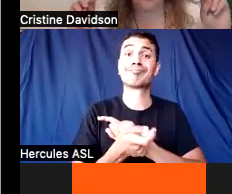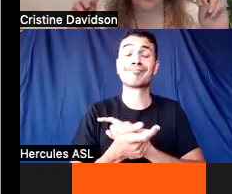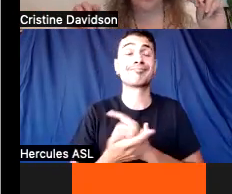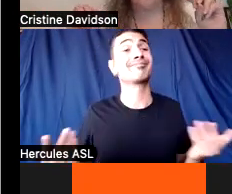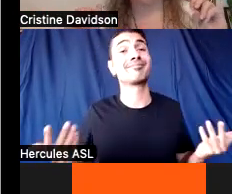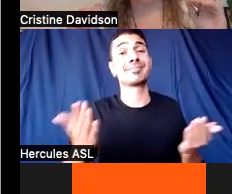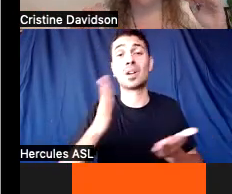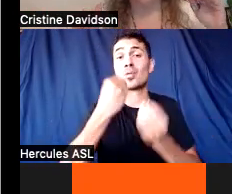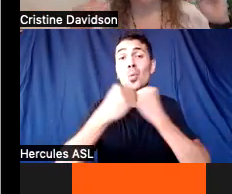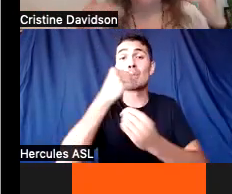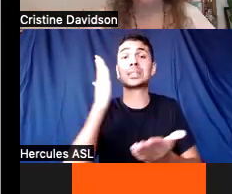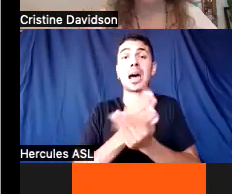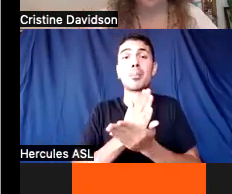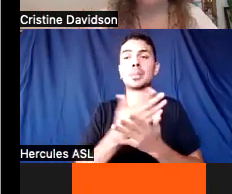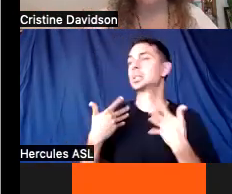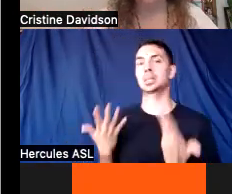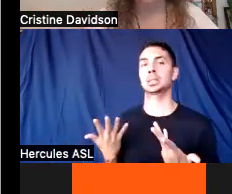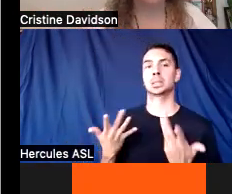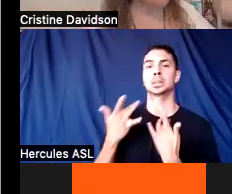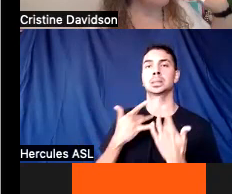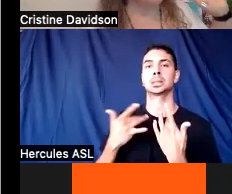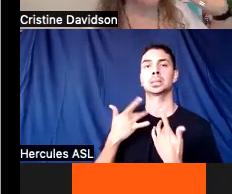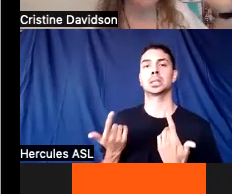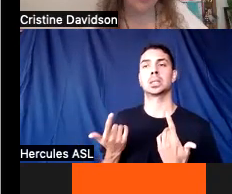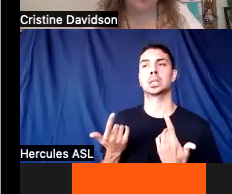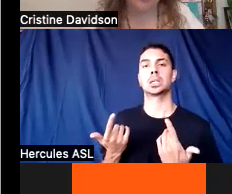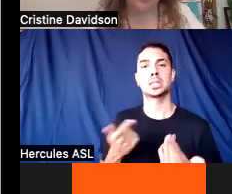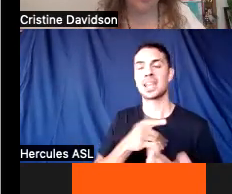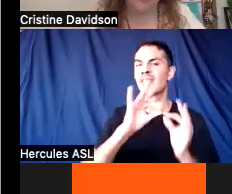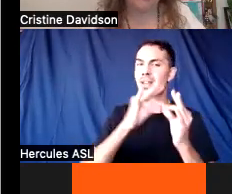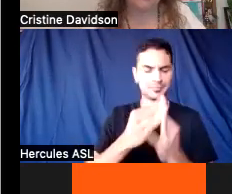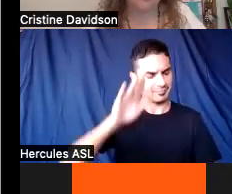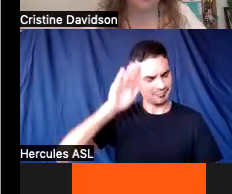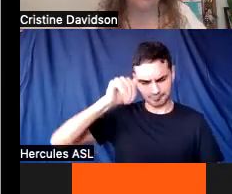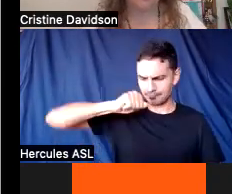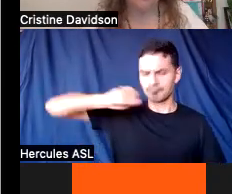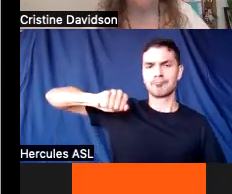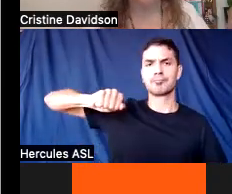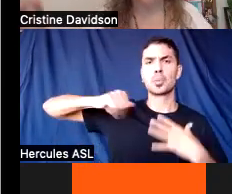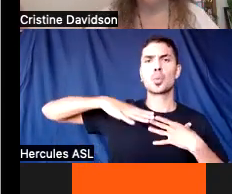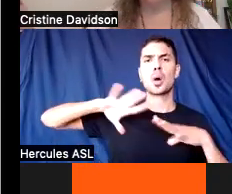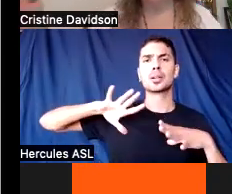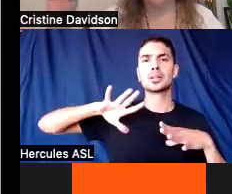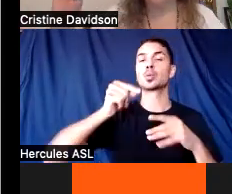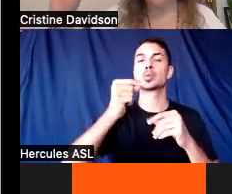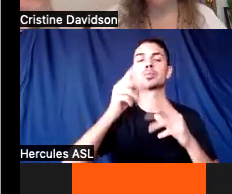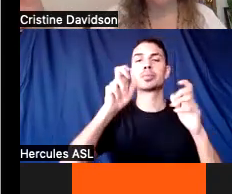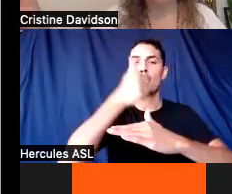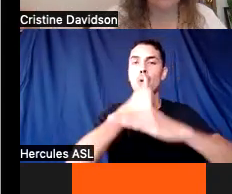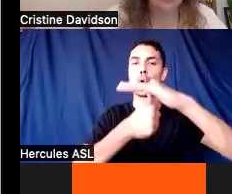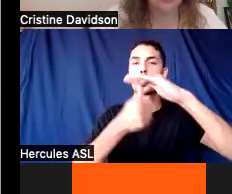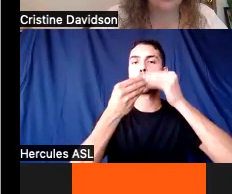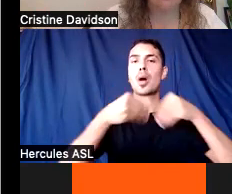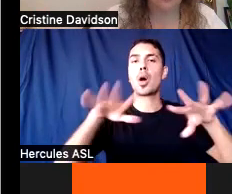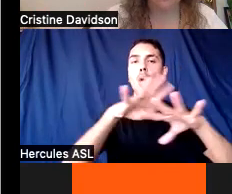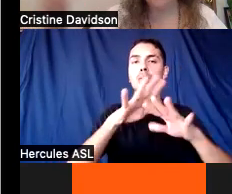converted to Christianity, but they had to go underground. So they basically had to do their ceremony in secret because they didn't want